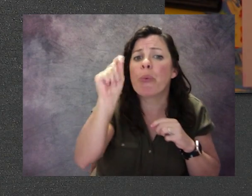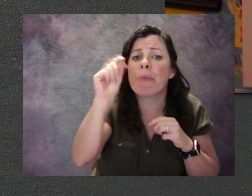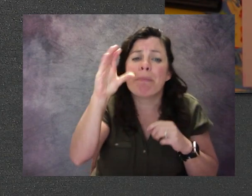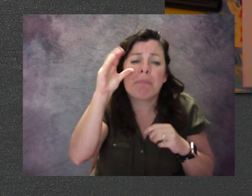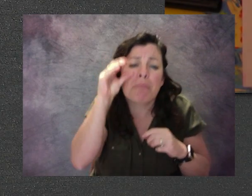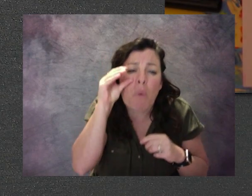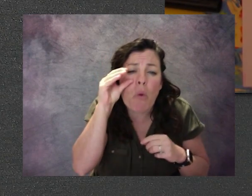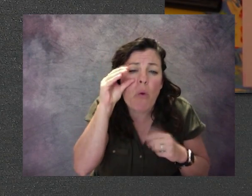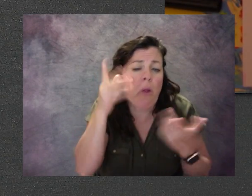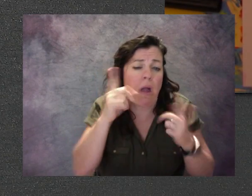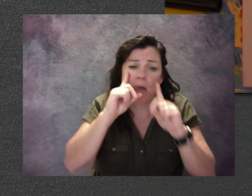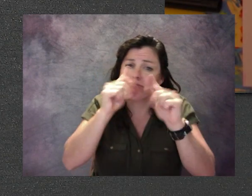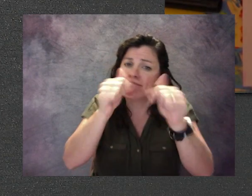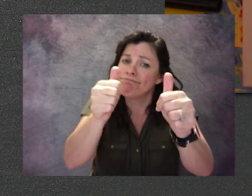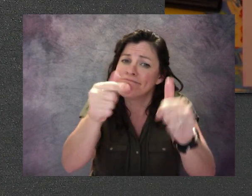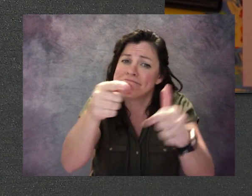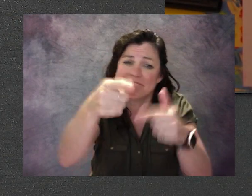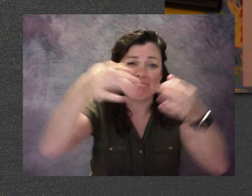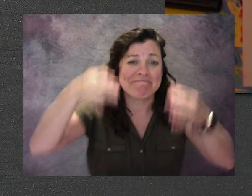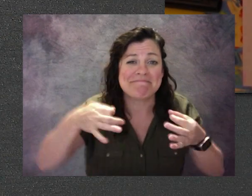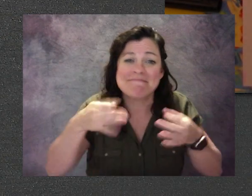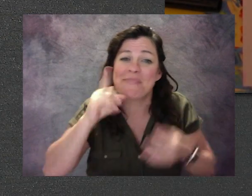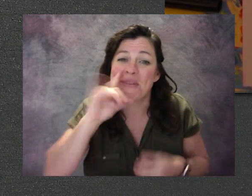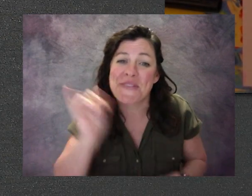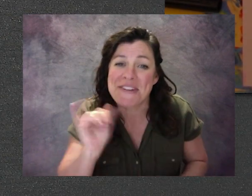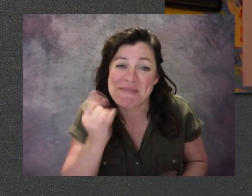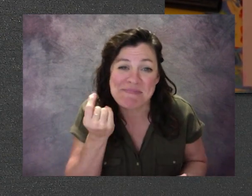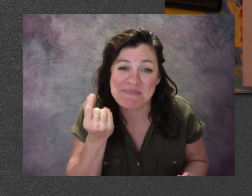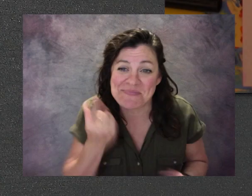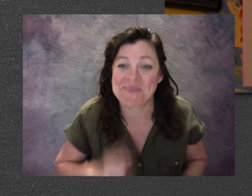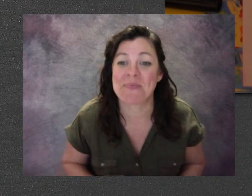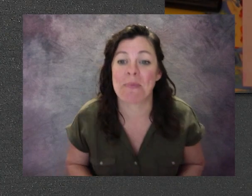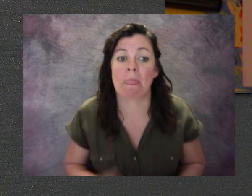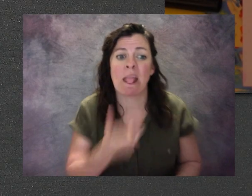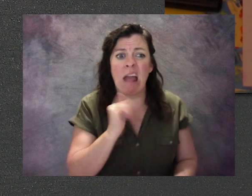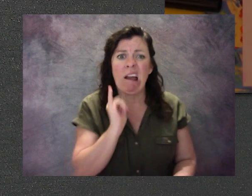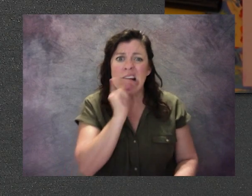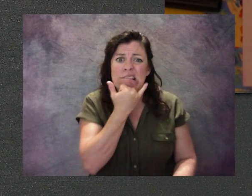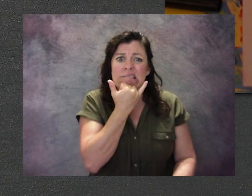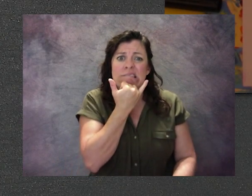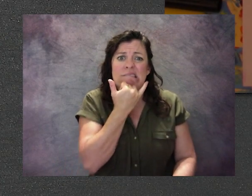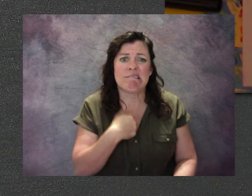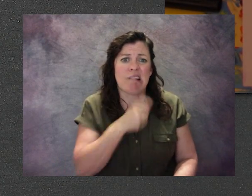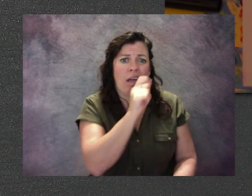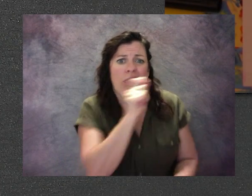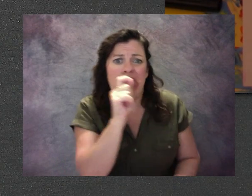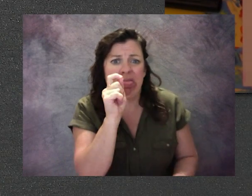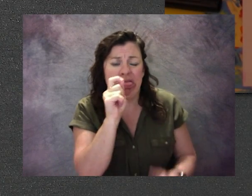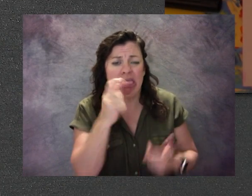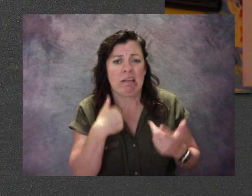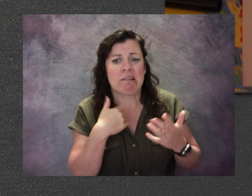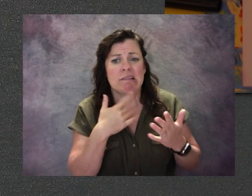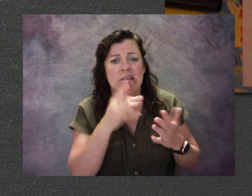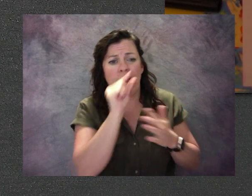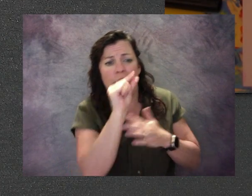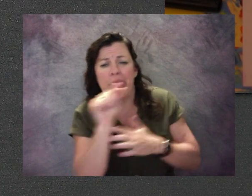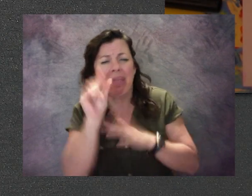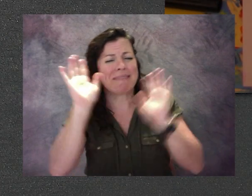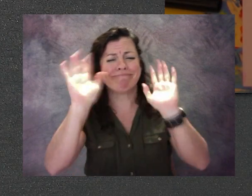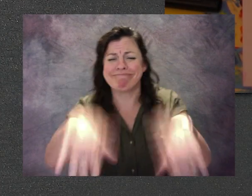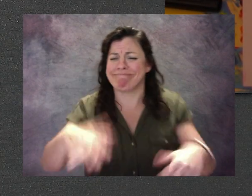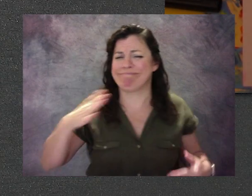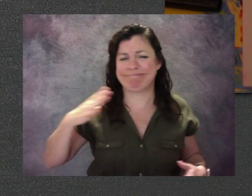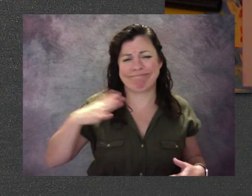you. If you make a mistake, that's okay. I had a little bit of a bump here, and that's all right. I'm not going to worry about